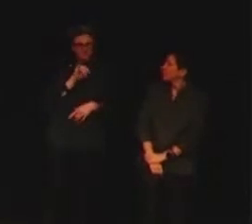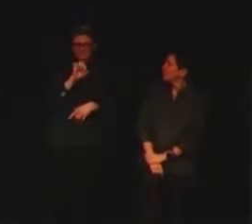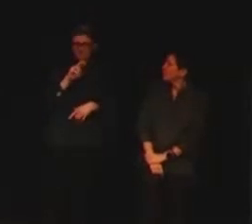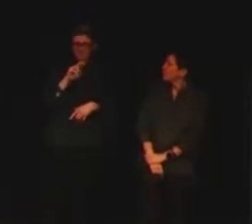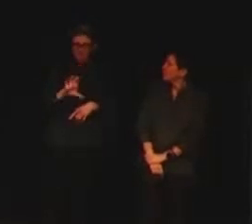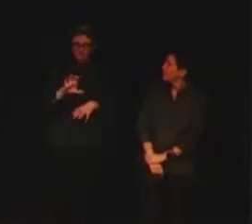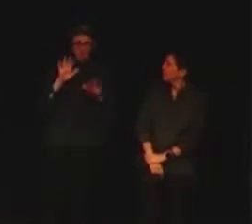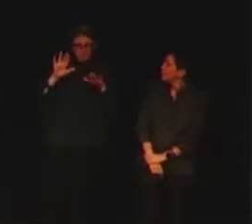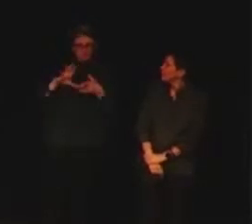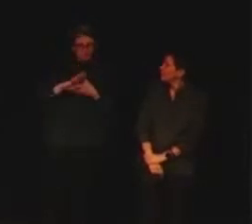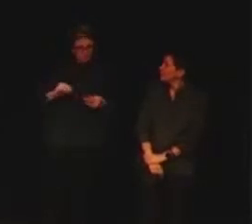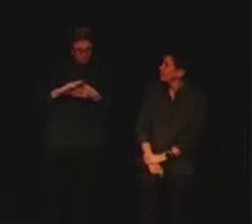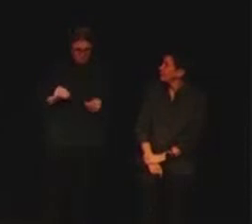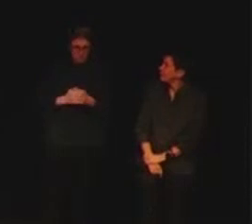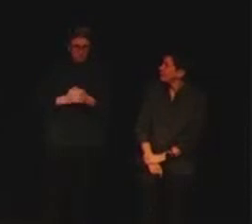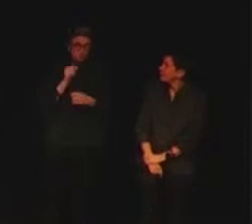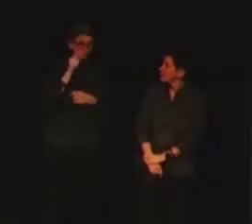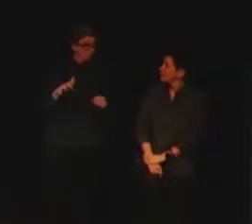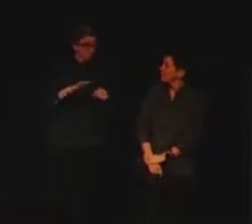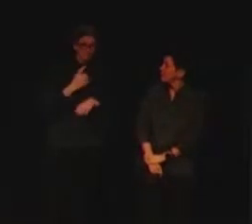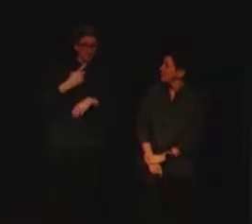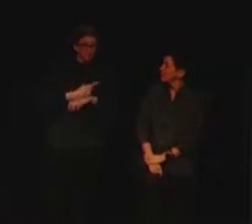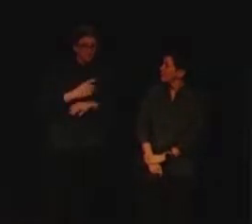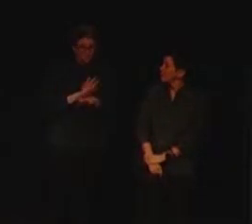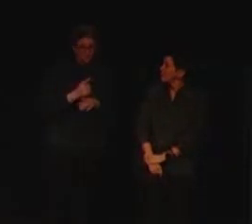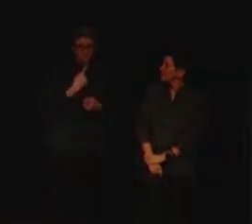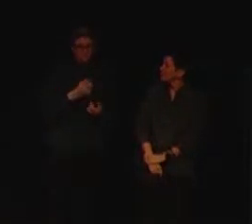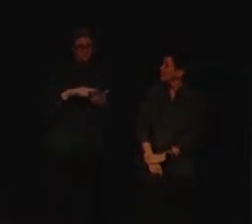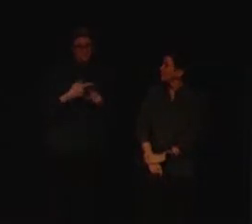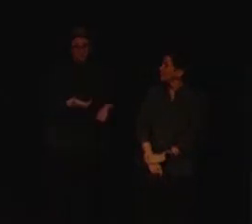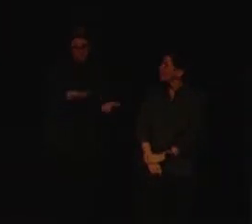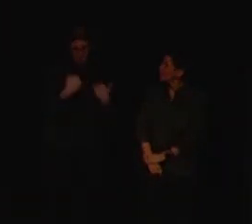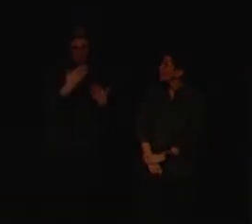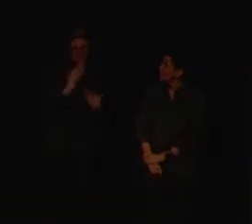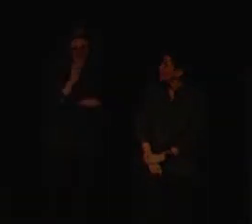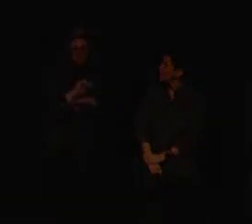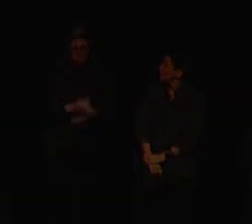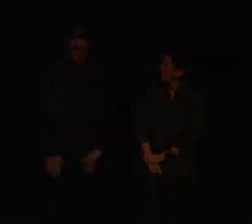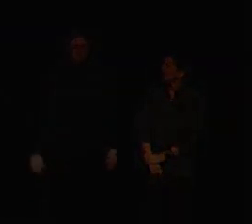And of course, tomorrow, another full day of films. Tell your friends. Thank you so much. Have a good night.